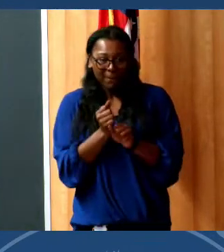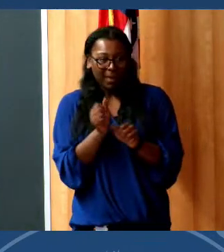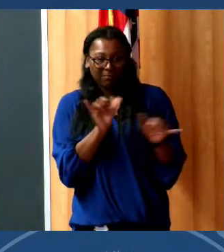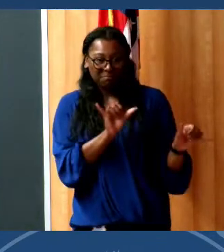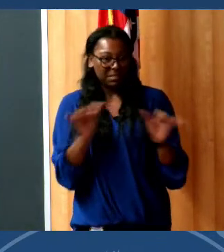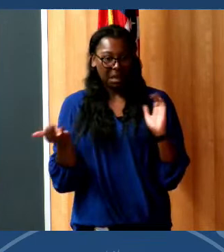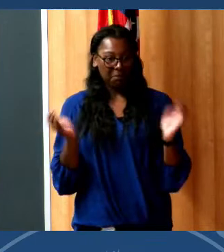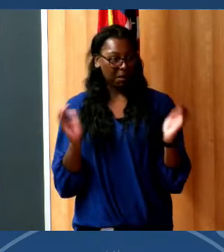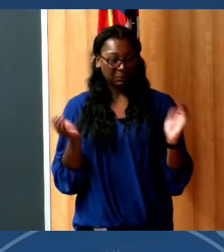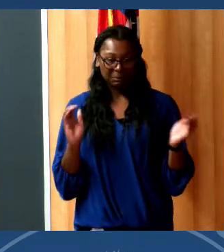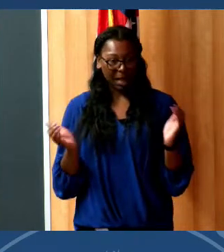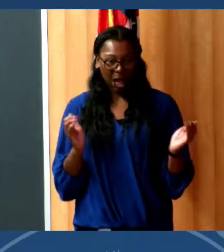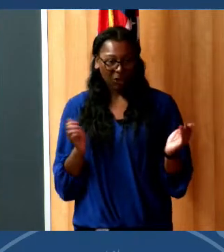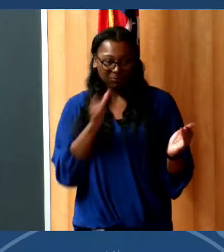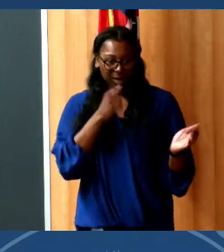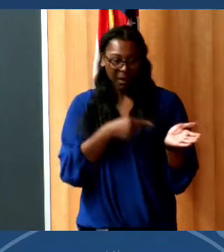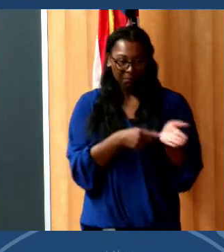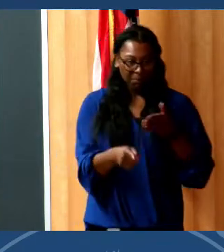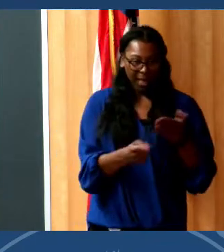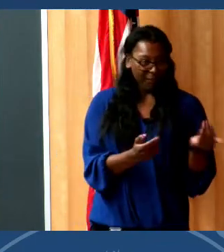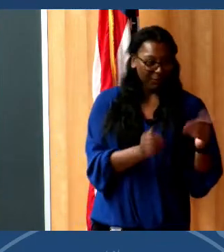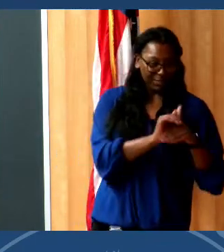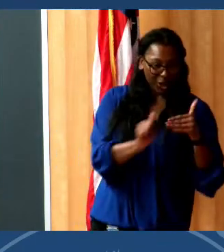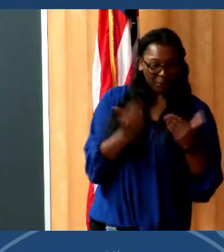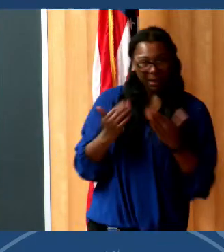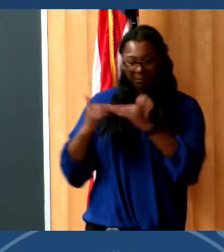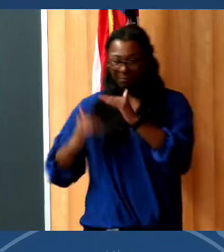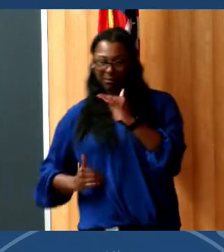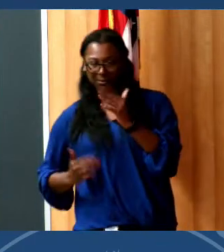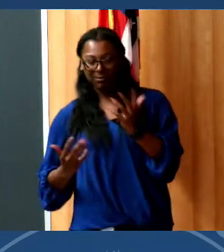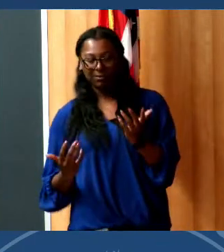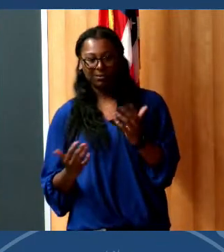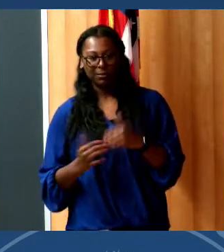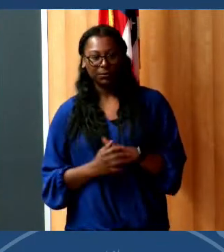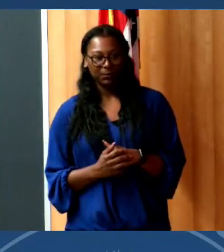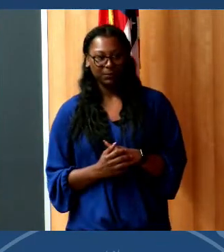been paid minimum wage. The other thing that it did, and I